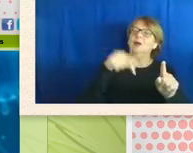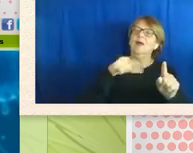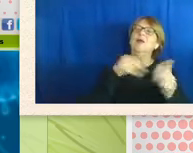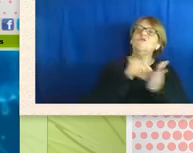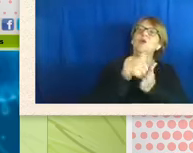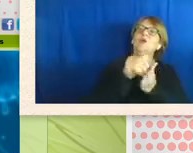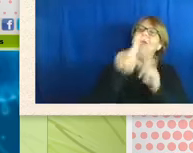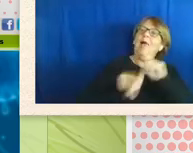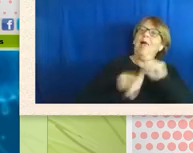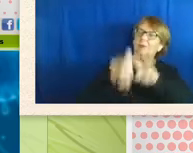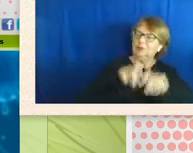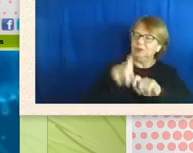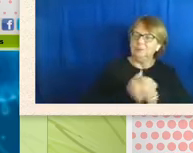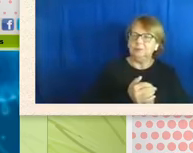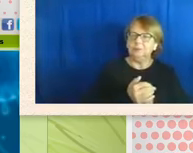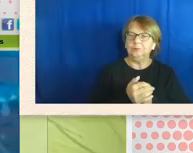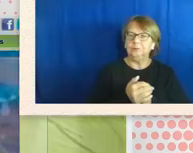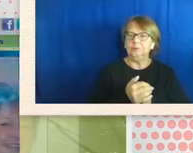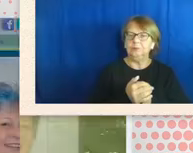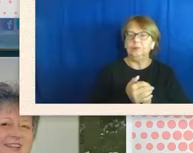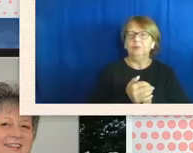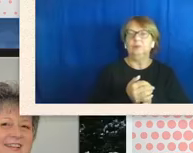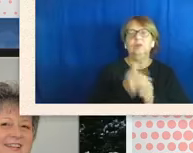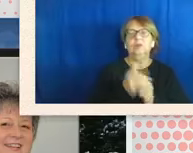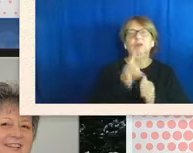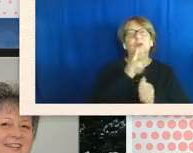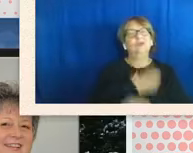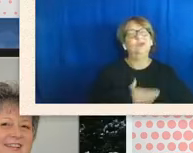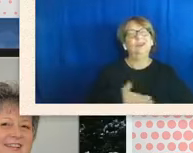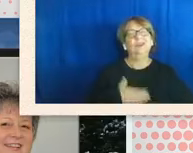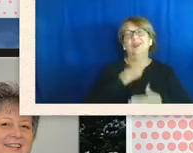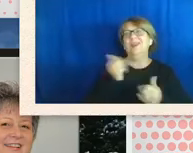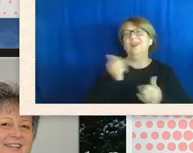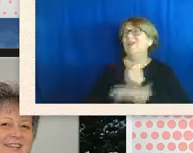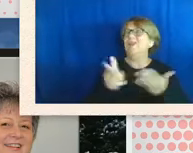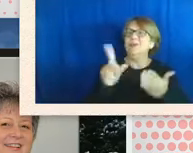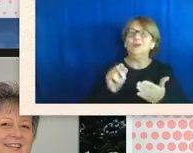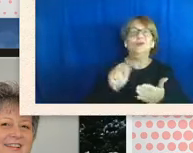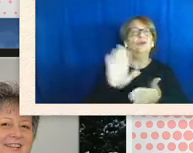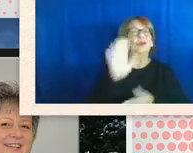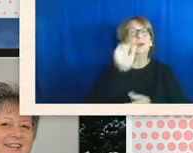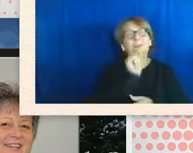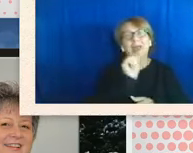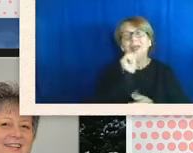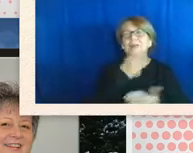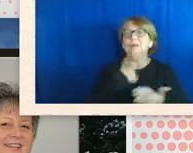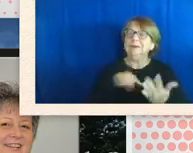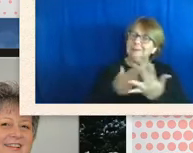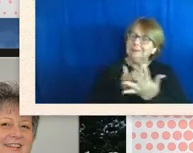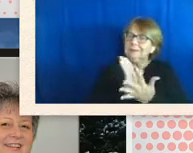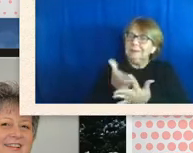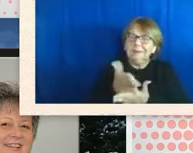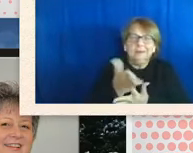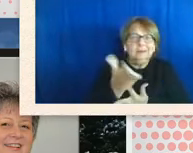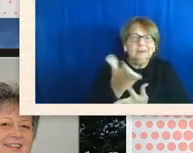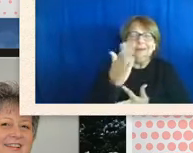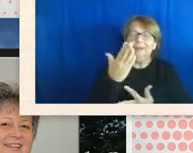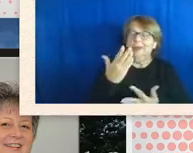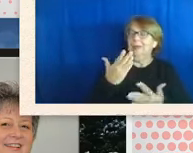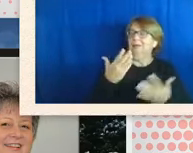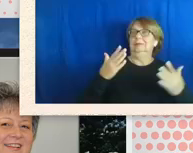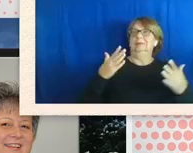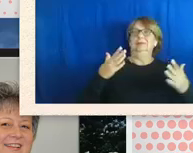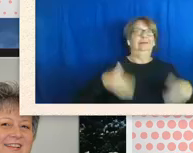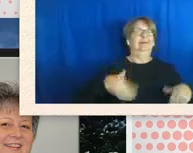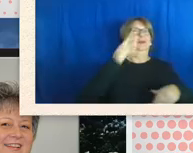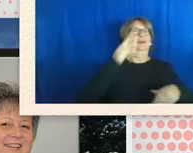appreciate all that you do and your patience as we navigate through these uncharted waters, which are